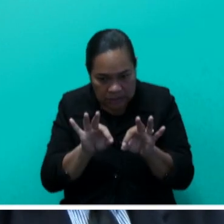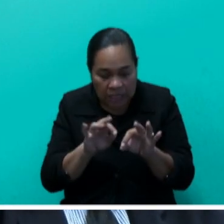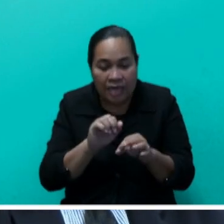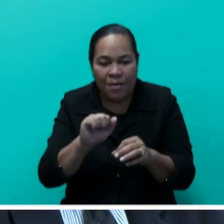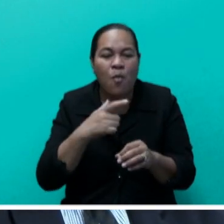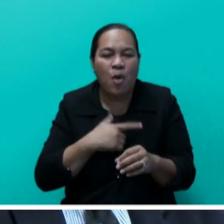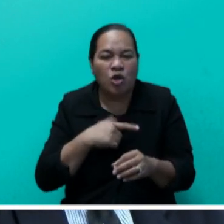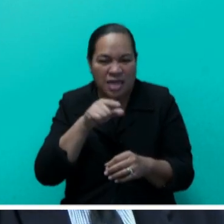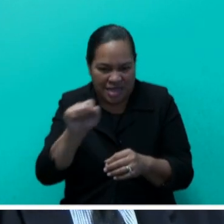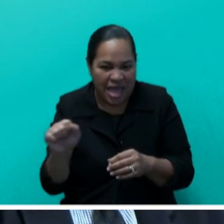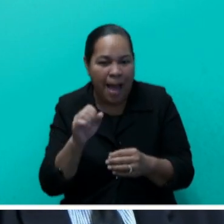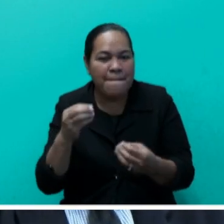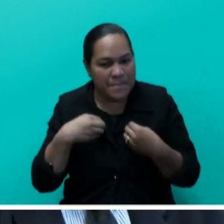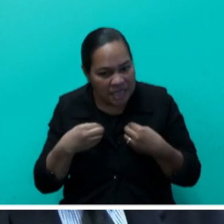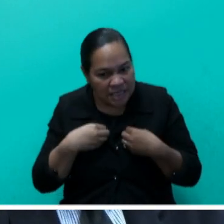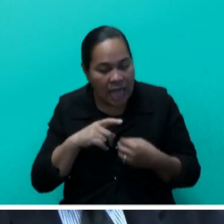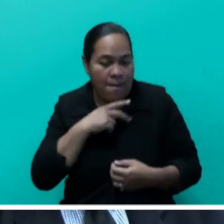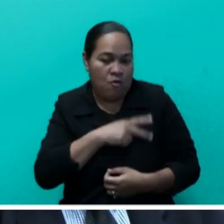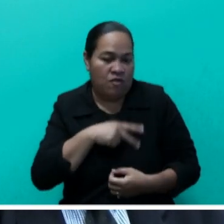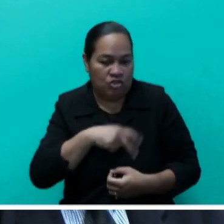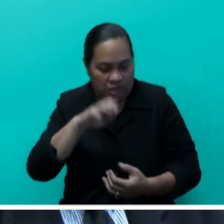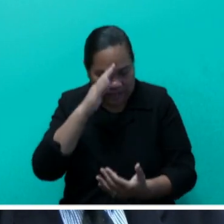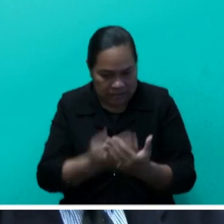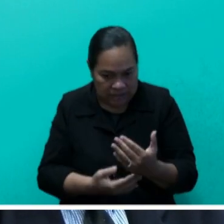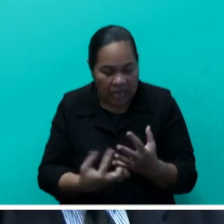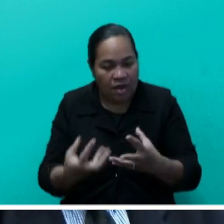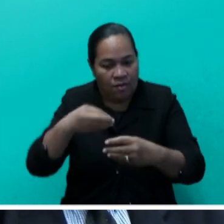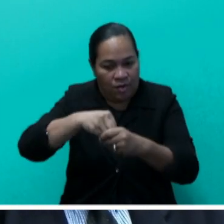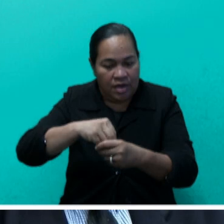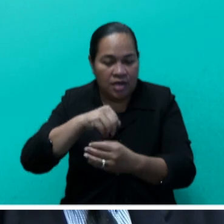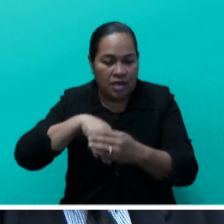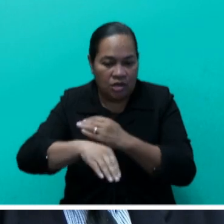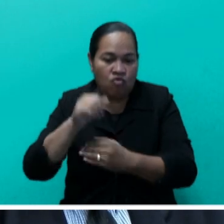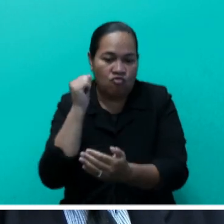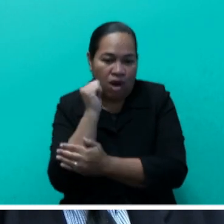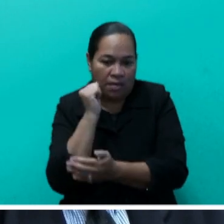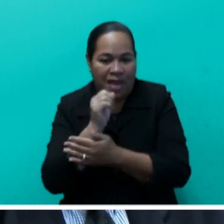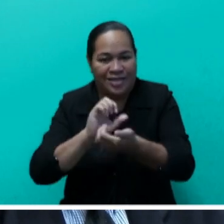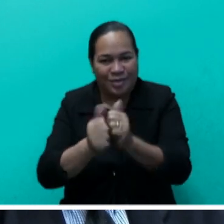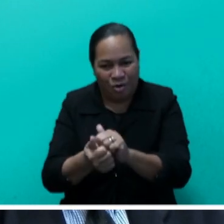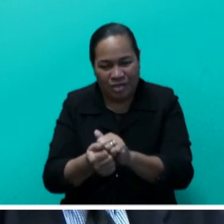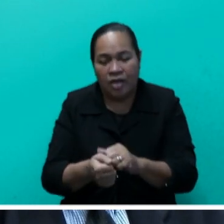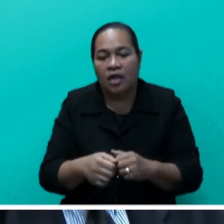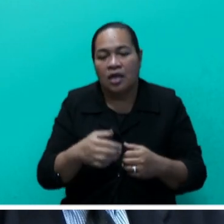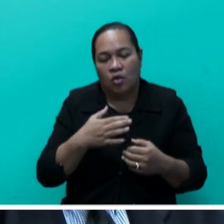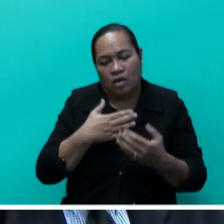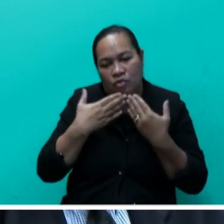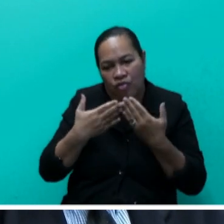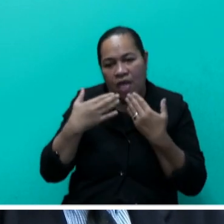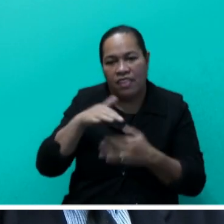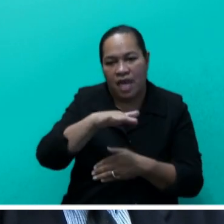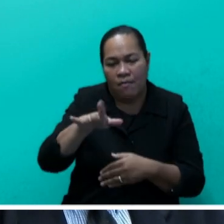and professional experience and involvement in rugby and sports. They should be thanked for all